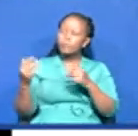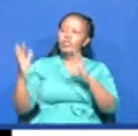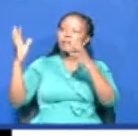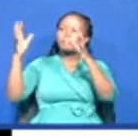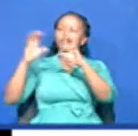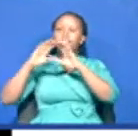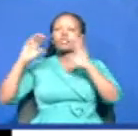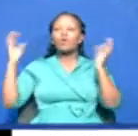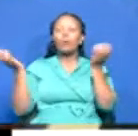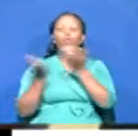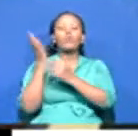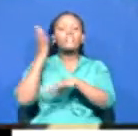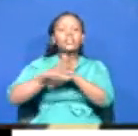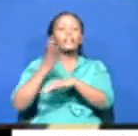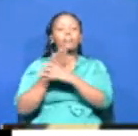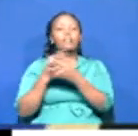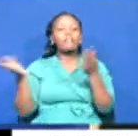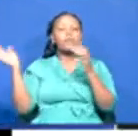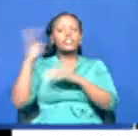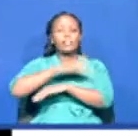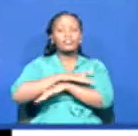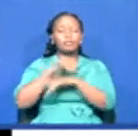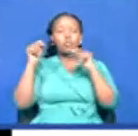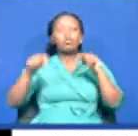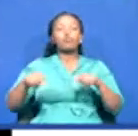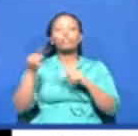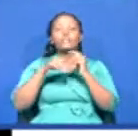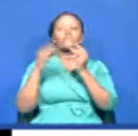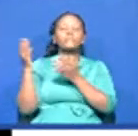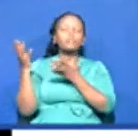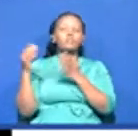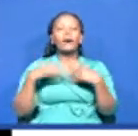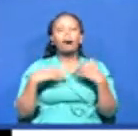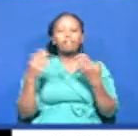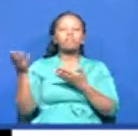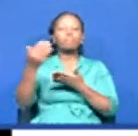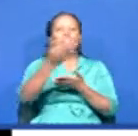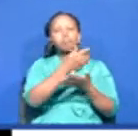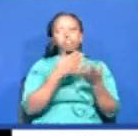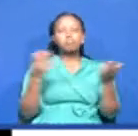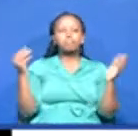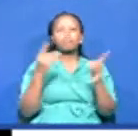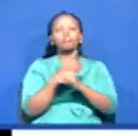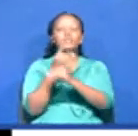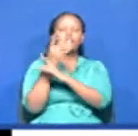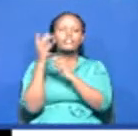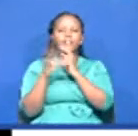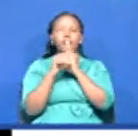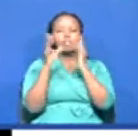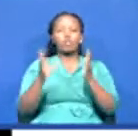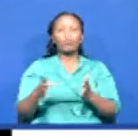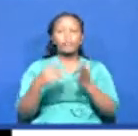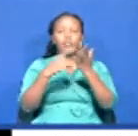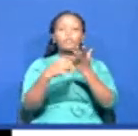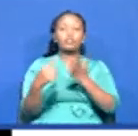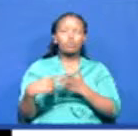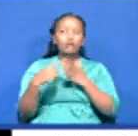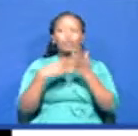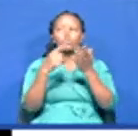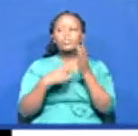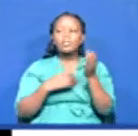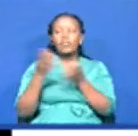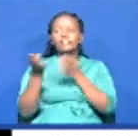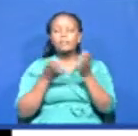we bring the stakeholders together to discuss issues of counterfeiting and illicit trade in general. And the focus of today's